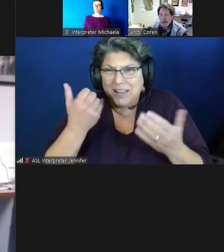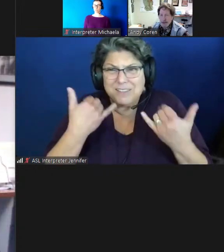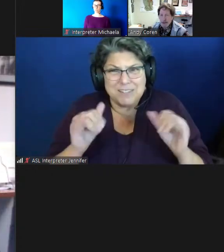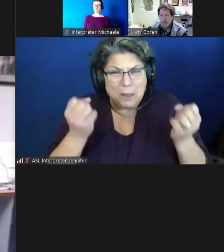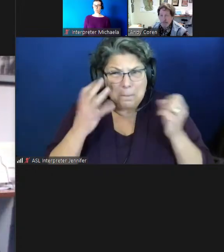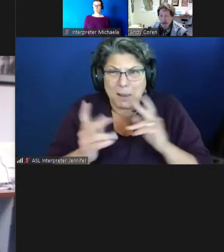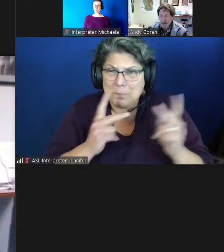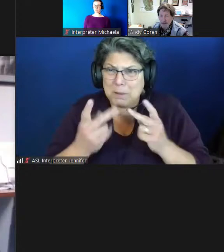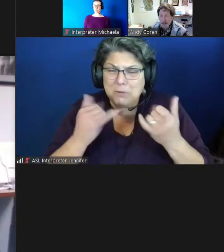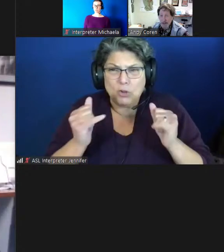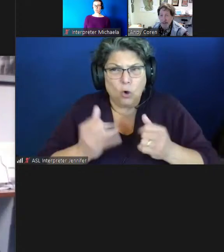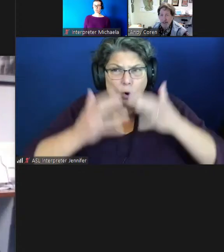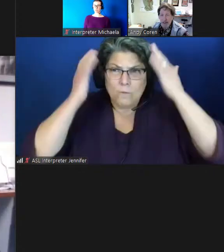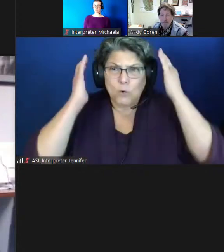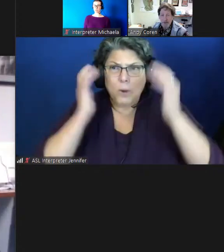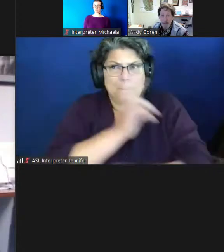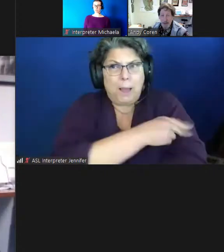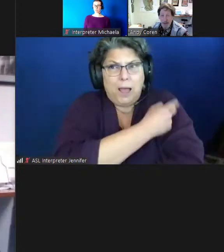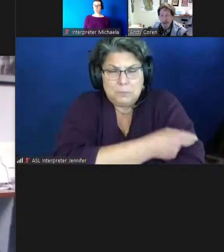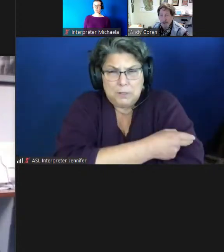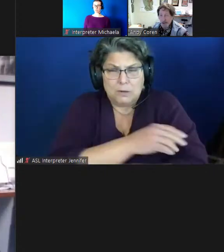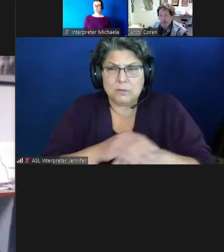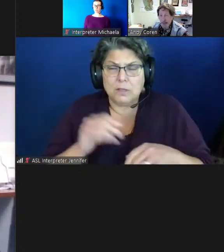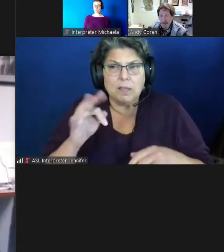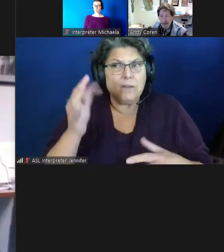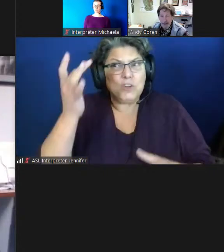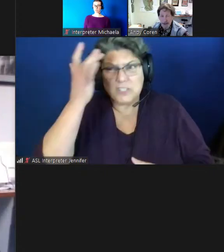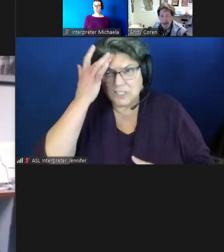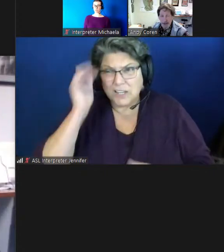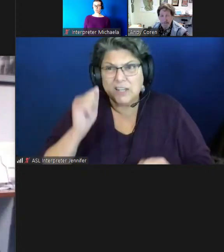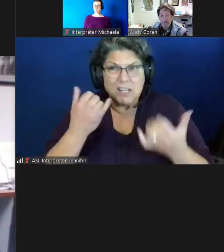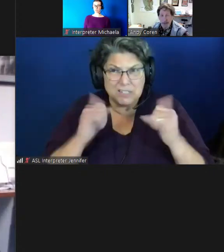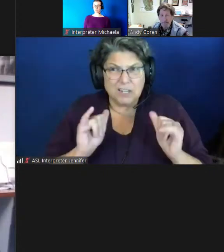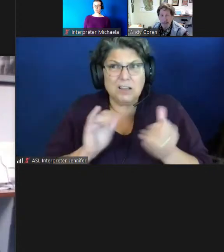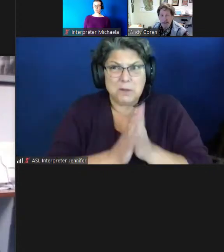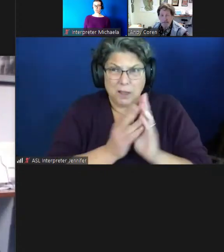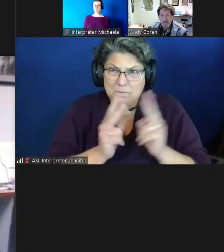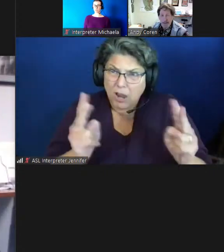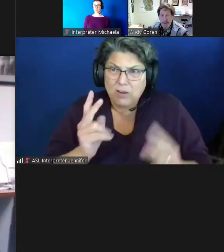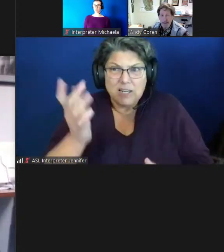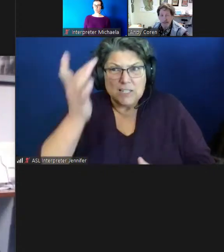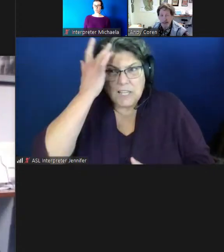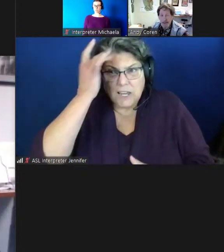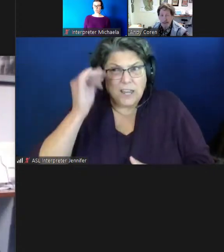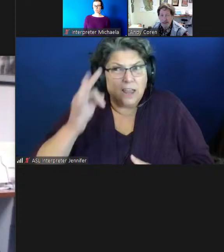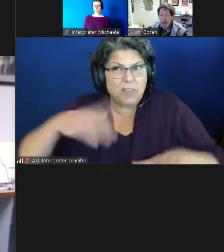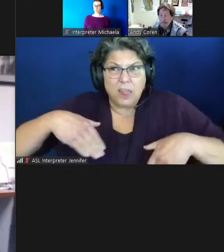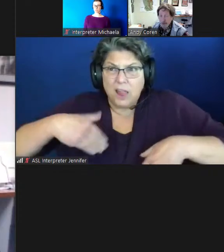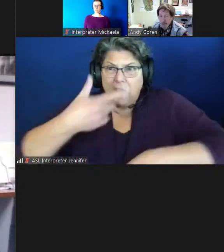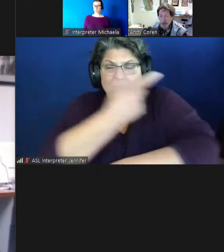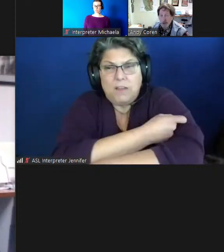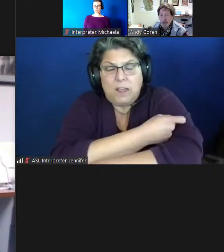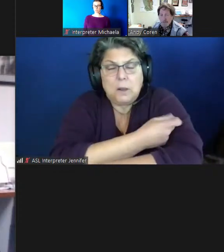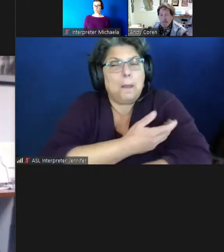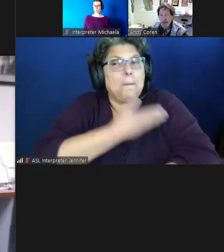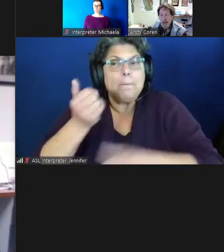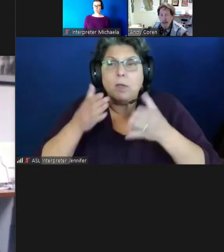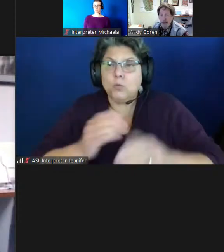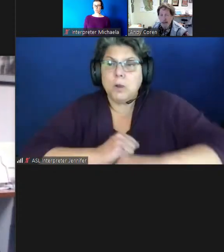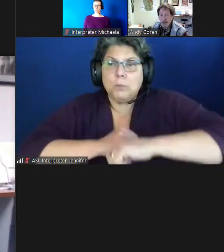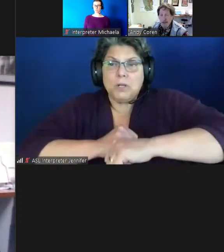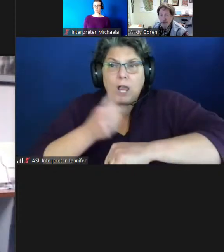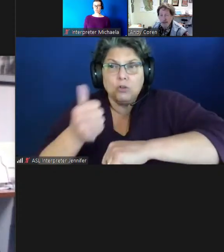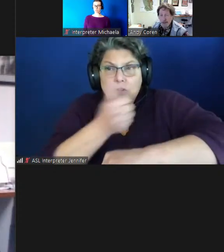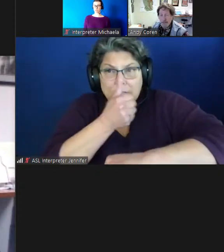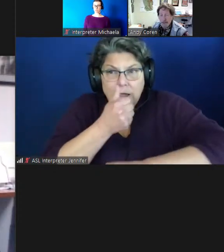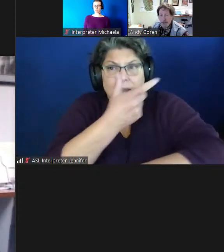you can still get very sick if you're not current in your vaccinations. Best defense is vaccines and boosters.